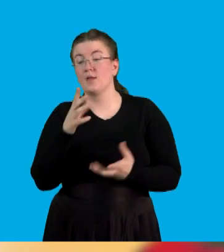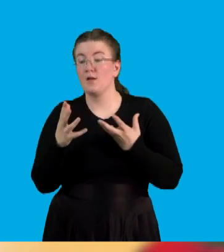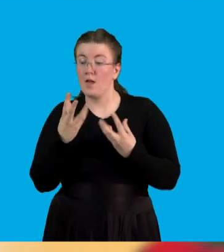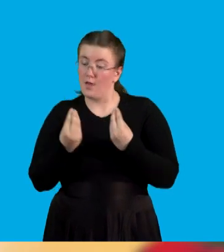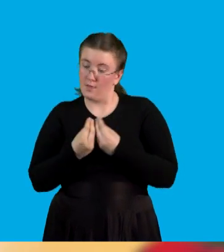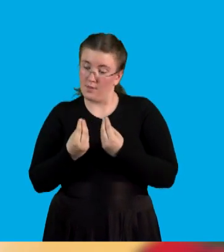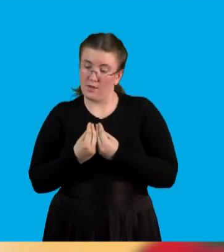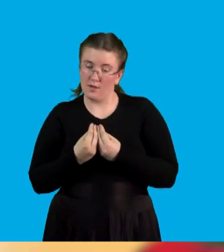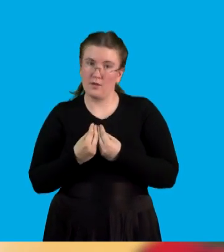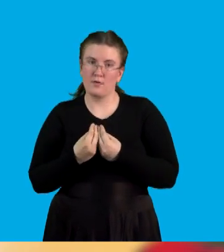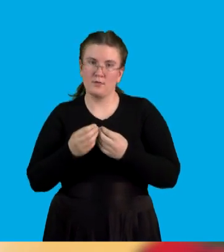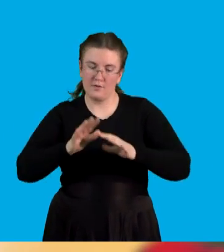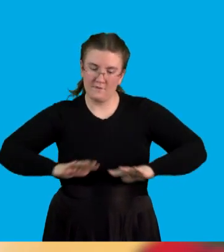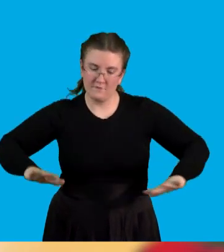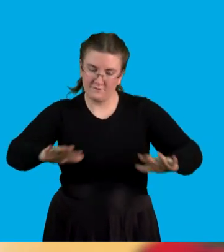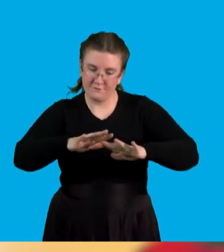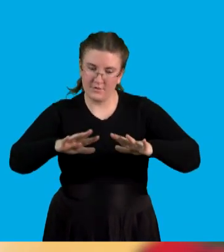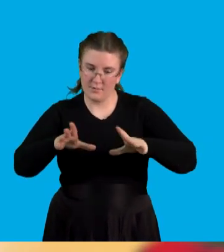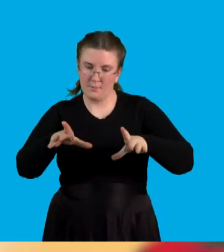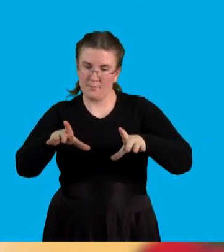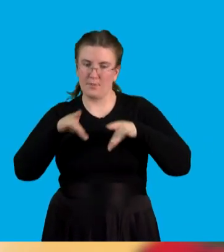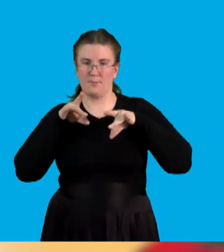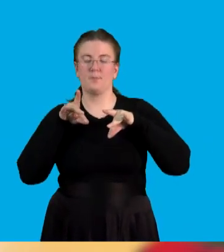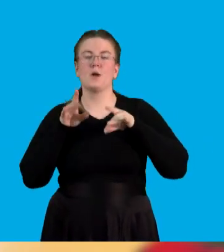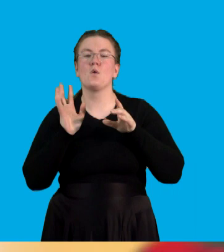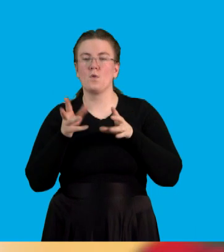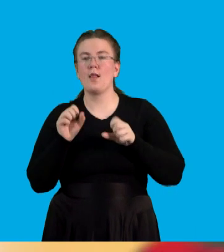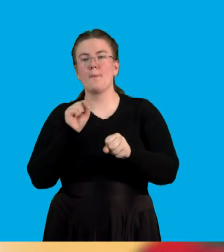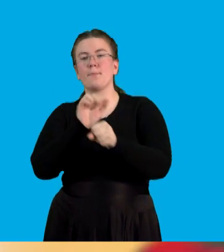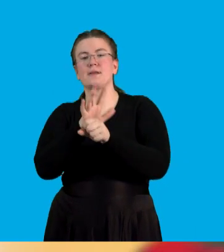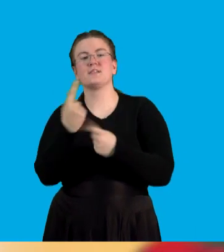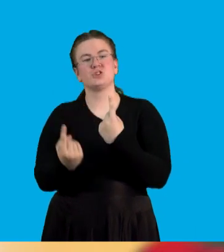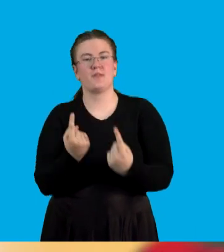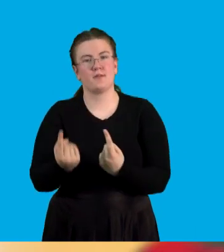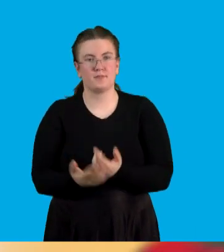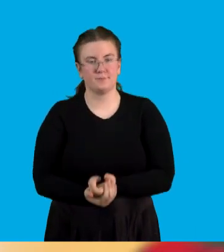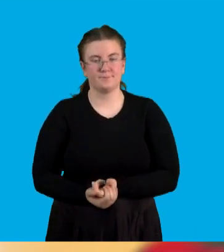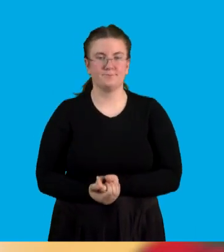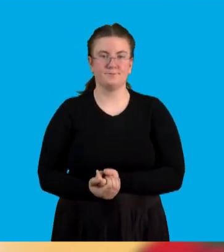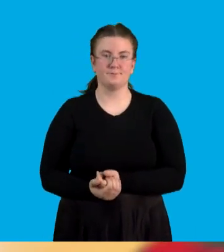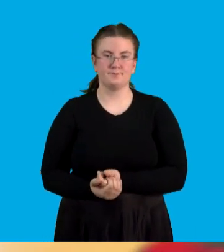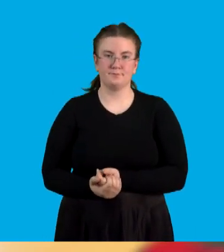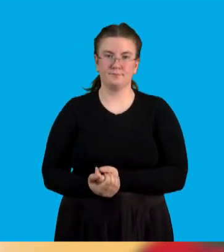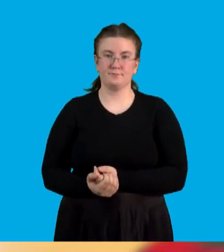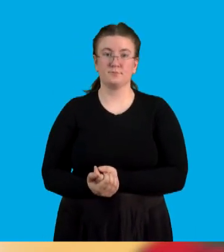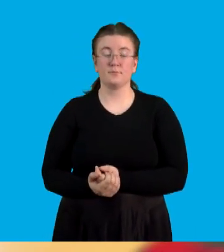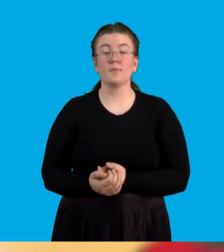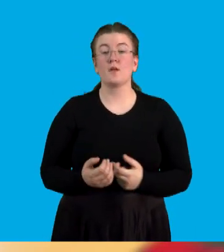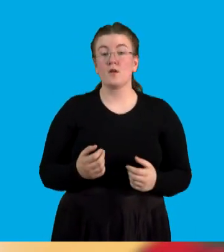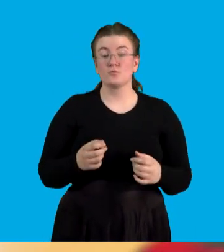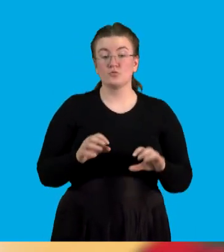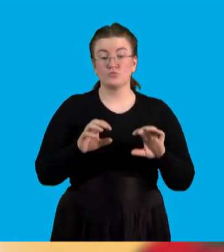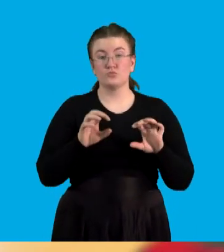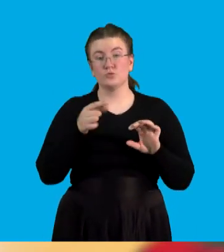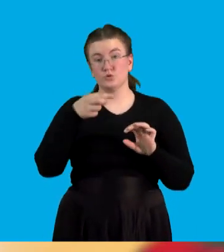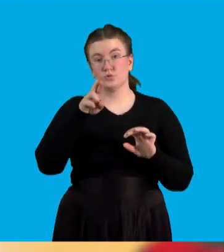that field will exert a force of attraction to the other object within that field. So the size of the gravitational force of